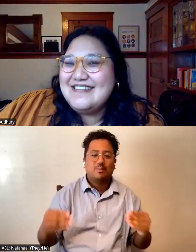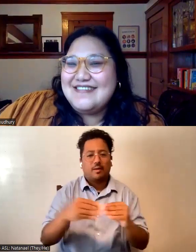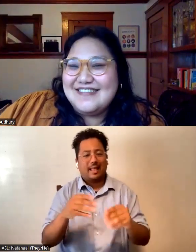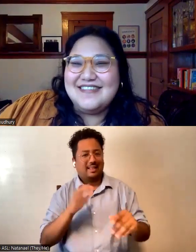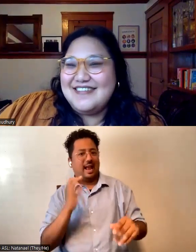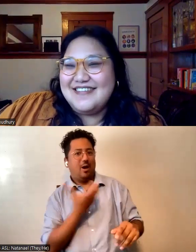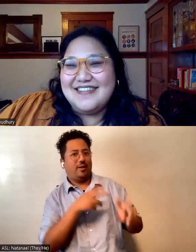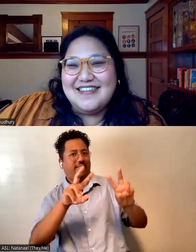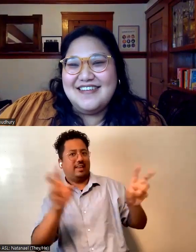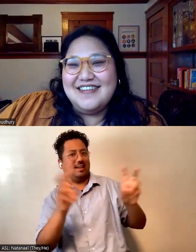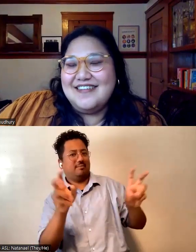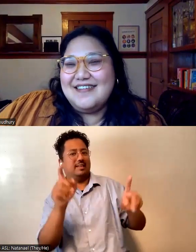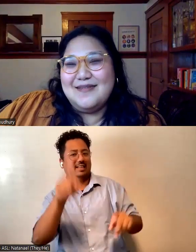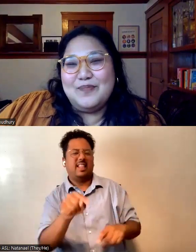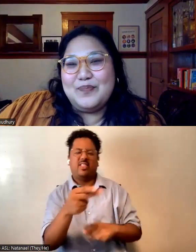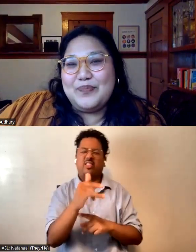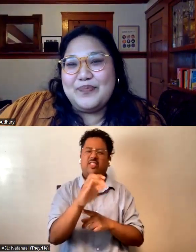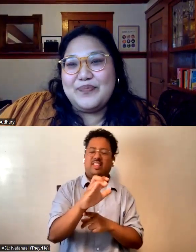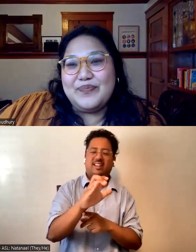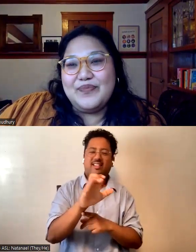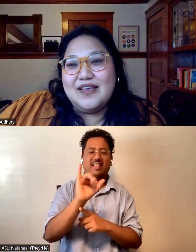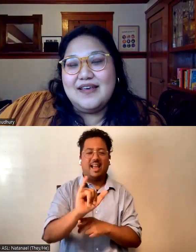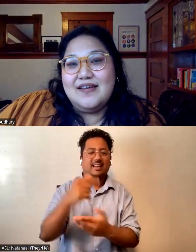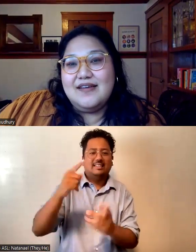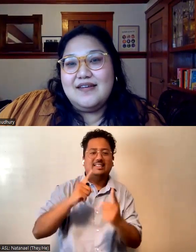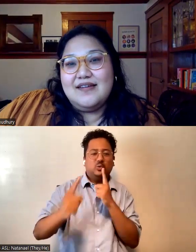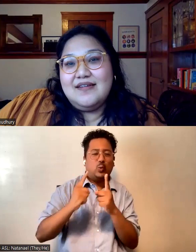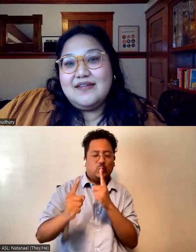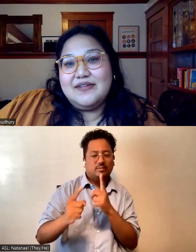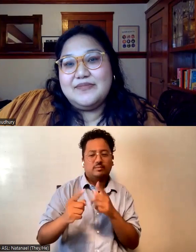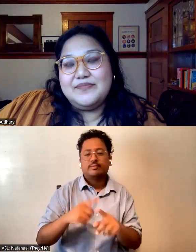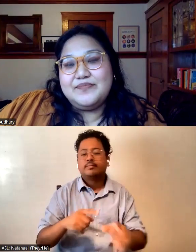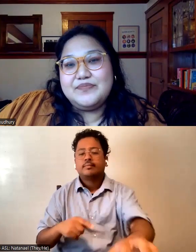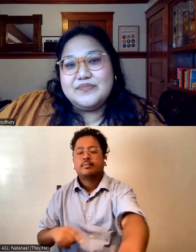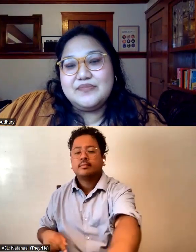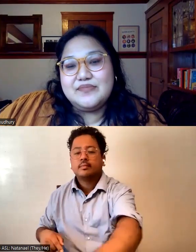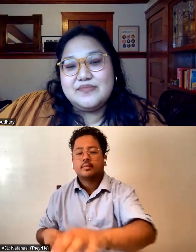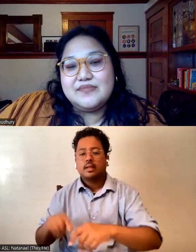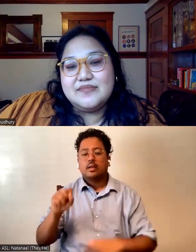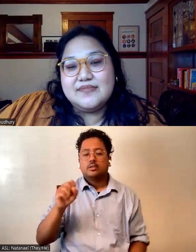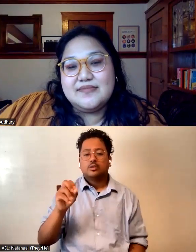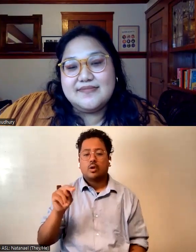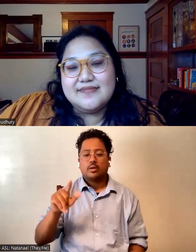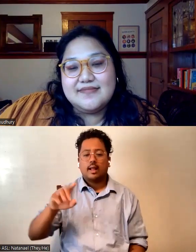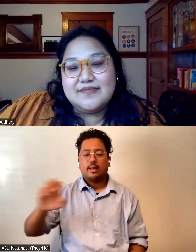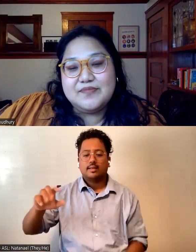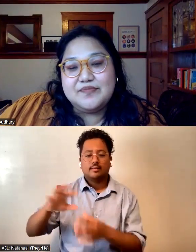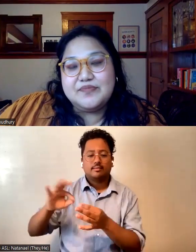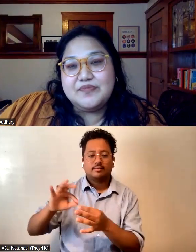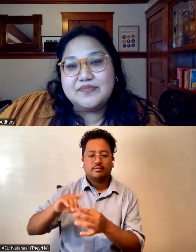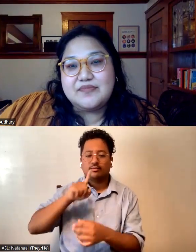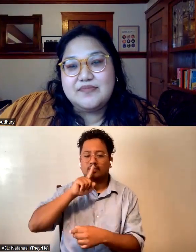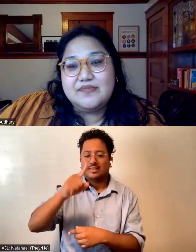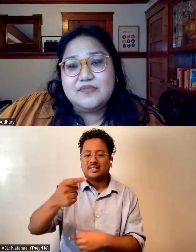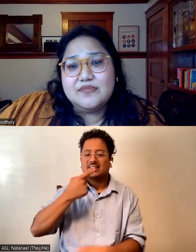today. I love this idea of thickening discourse. And also I want to break down some of these ideas too, because while I'm pretending like